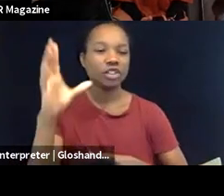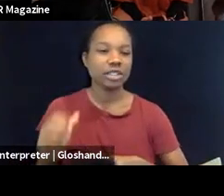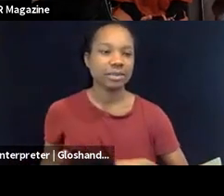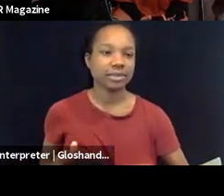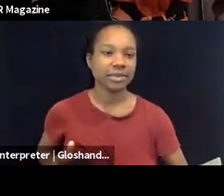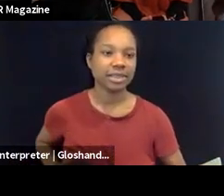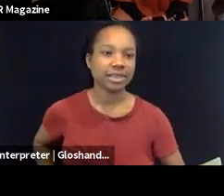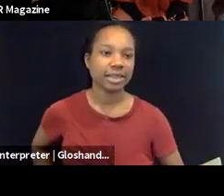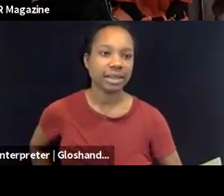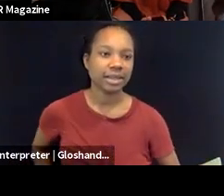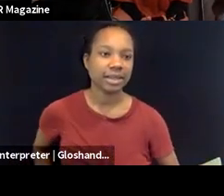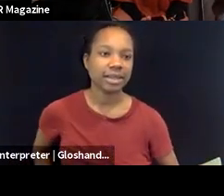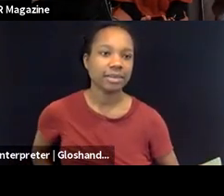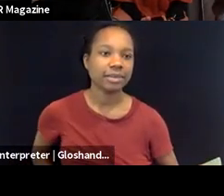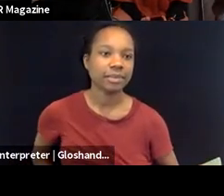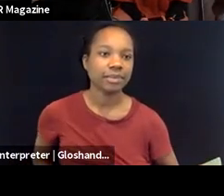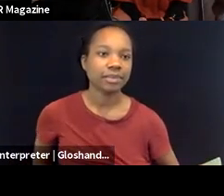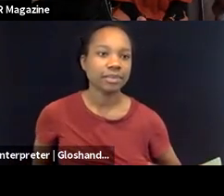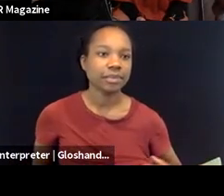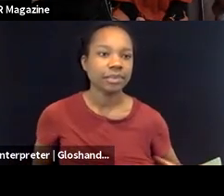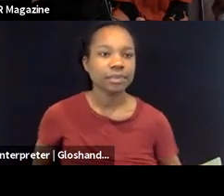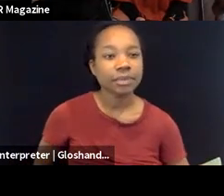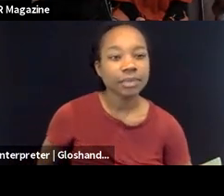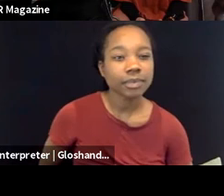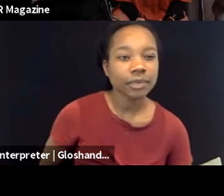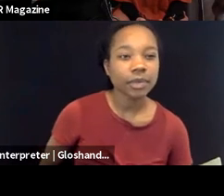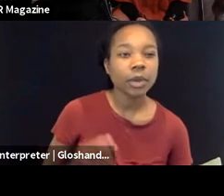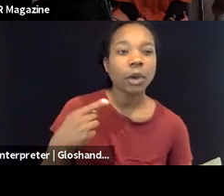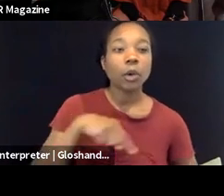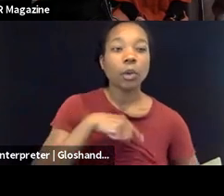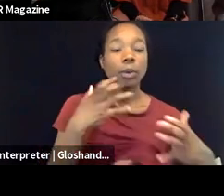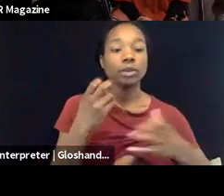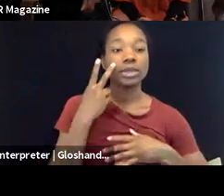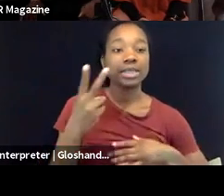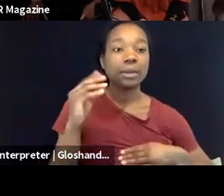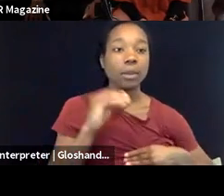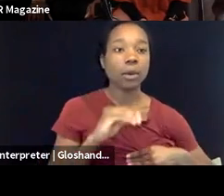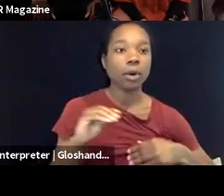to see more places like Homefulness spread out across the planet Earth.